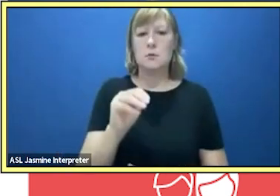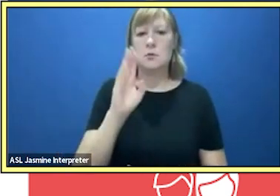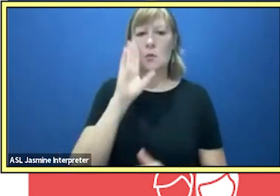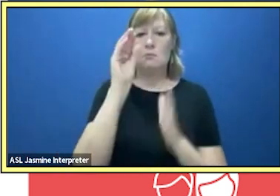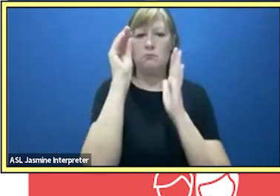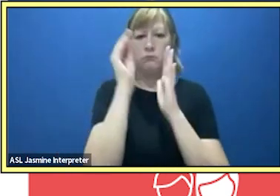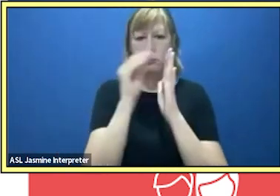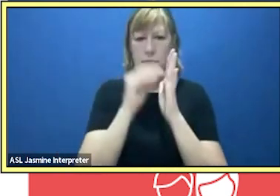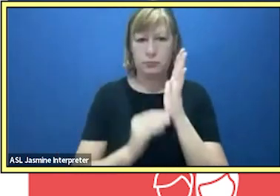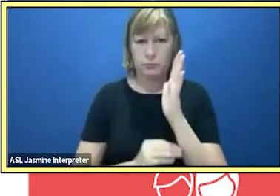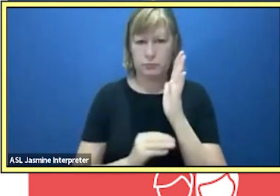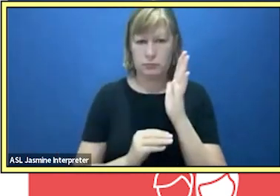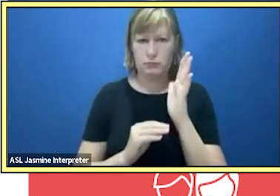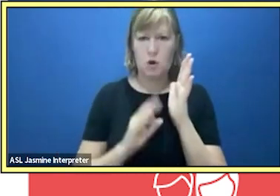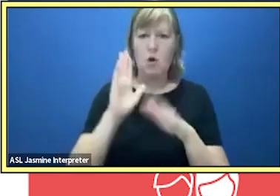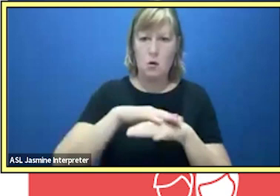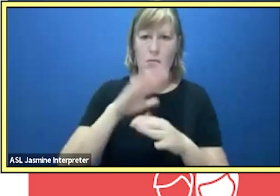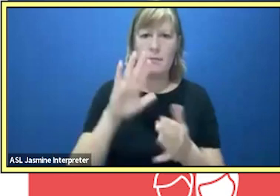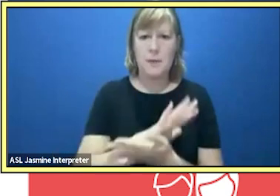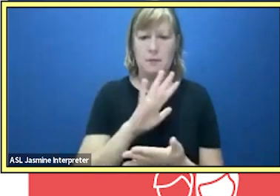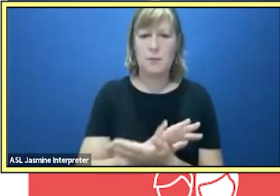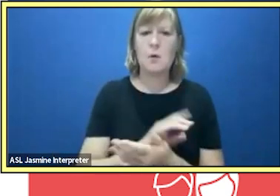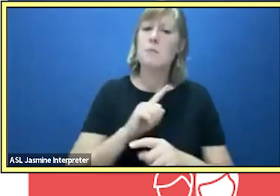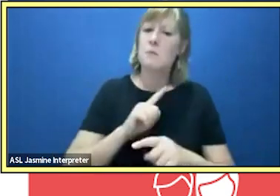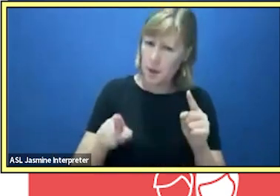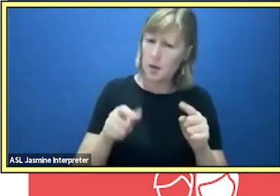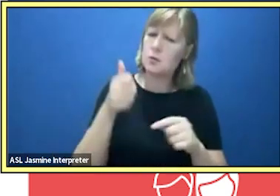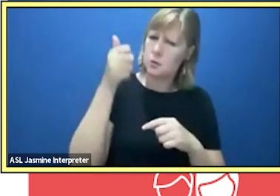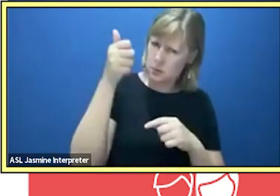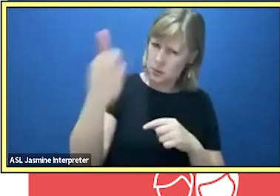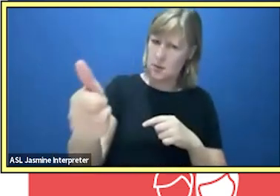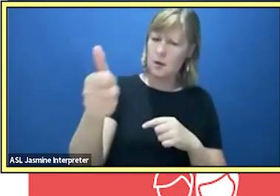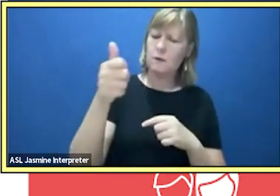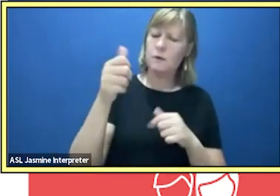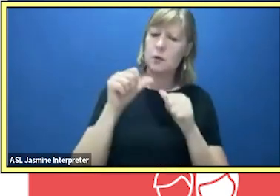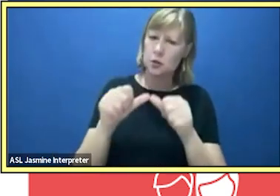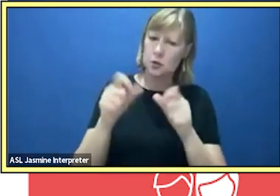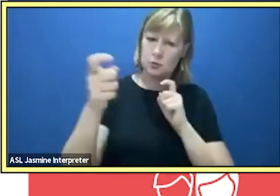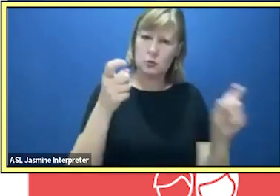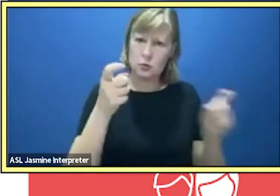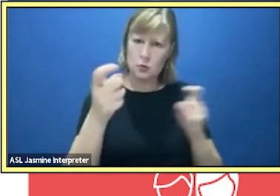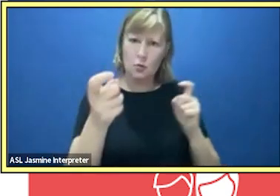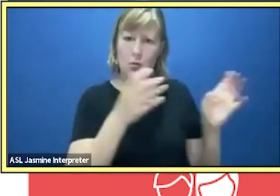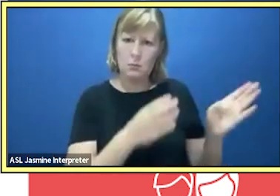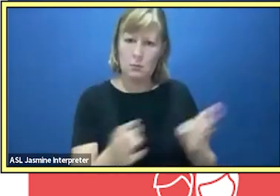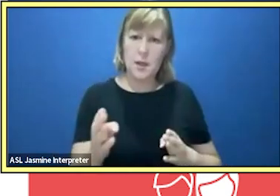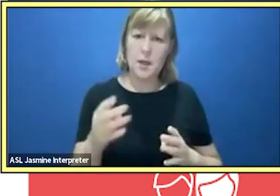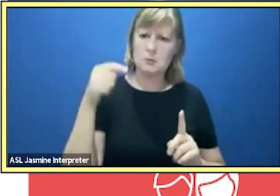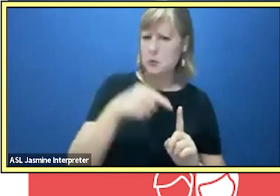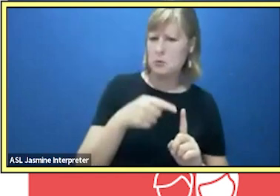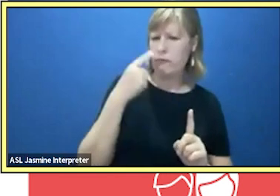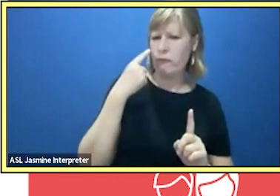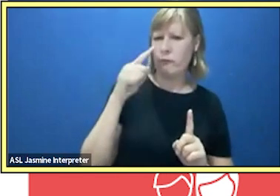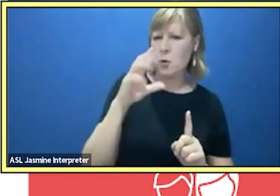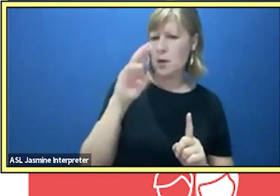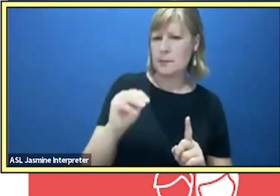one that help to put that on paper for you. But you drive the plan, just as you always have. They're really the individuals who help